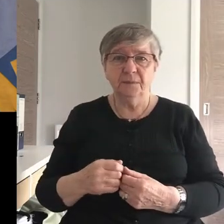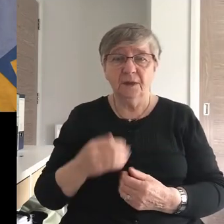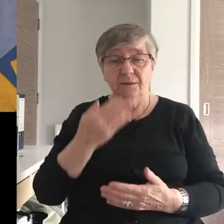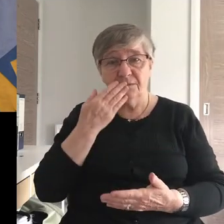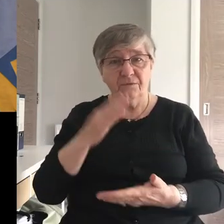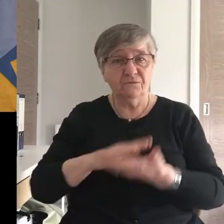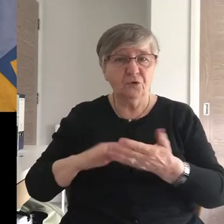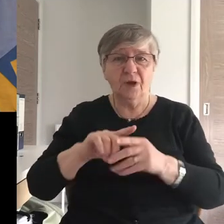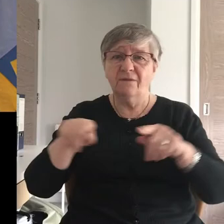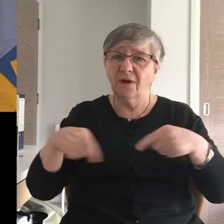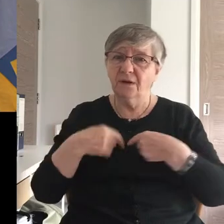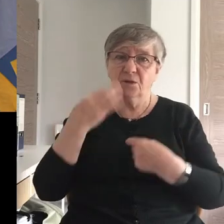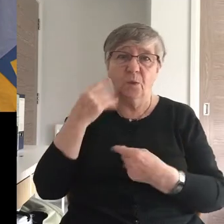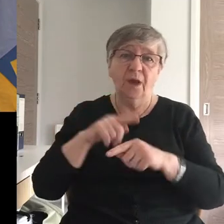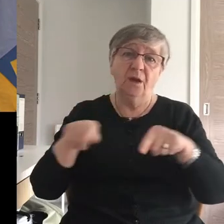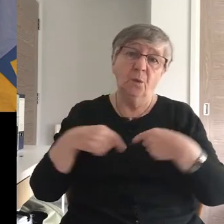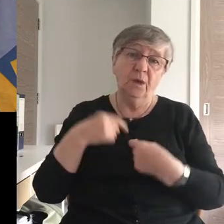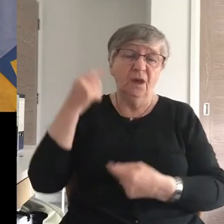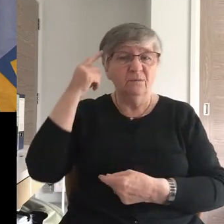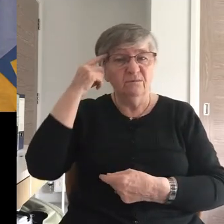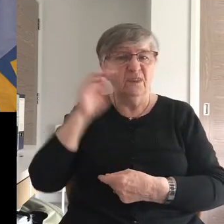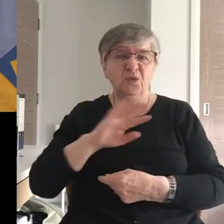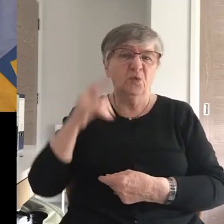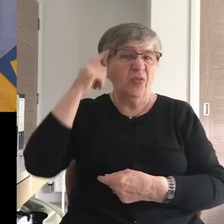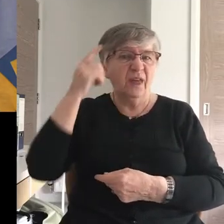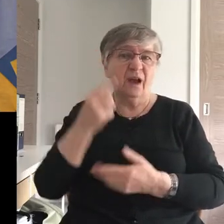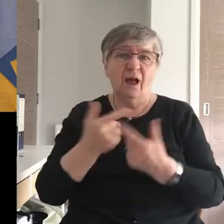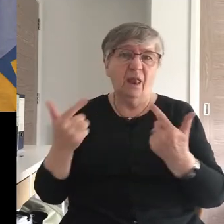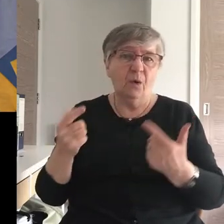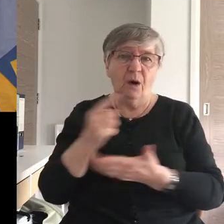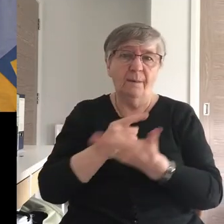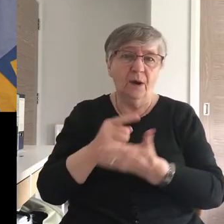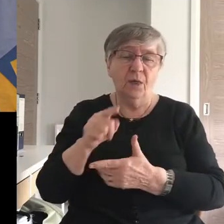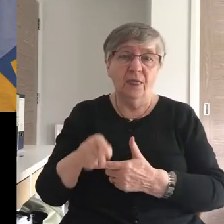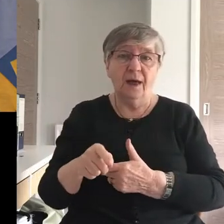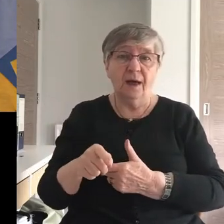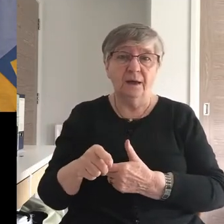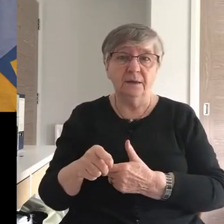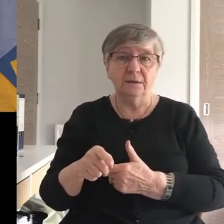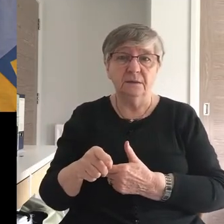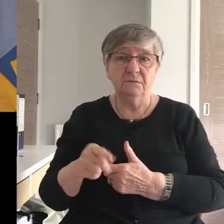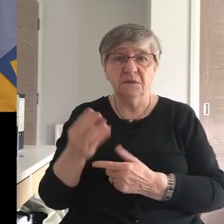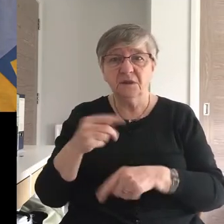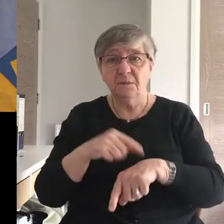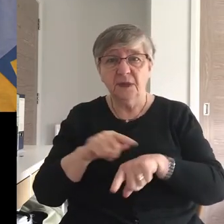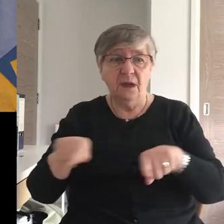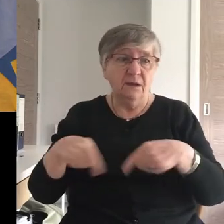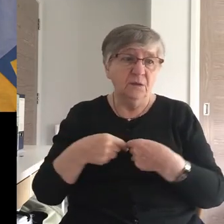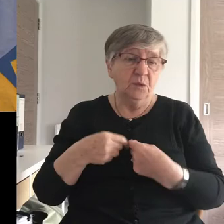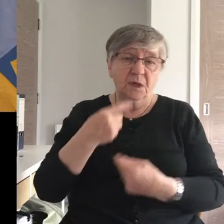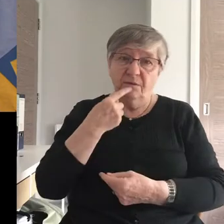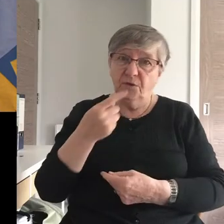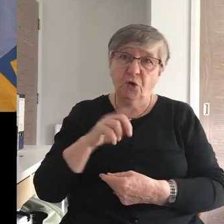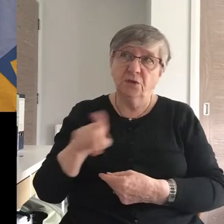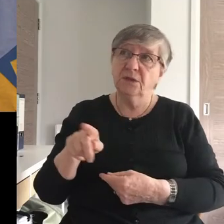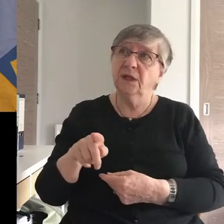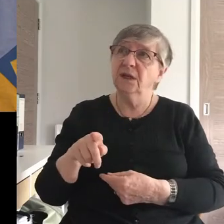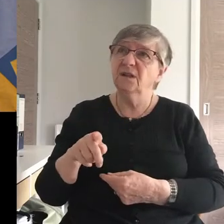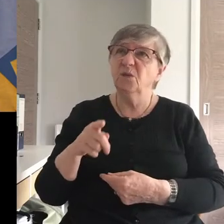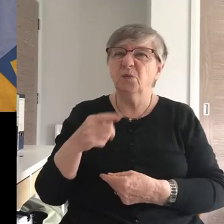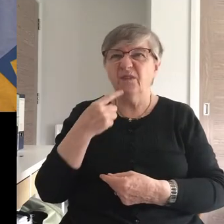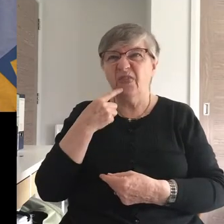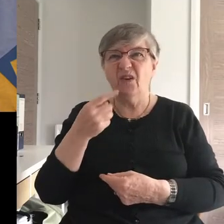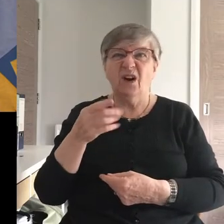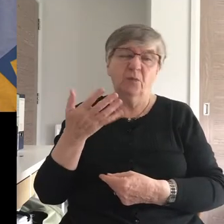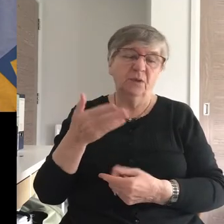And yet forgive us, Lord, when we make light of it. Forgive us for the times when we've not made a big deal of it and said